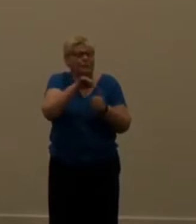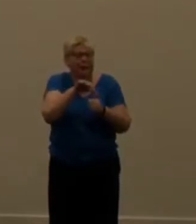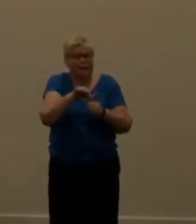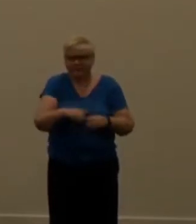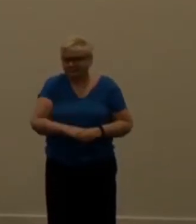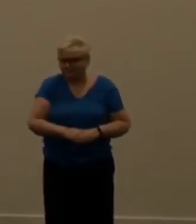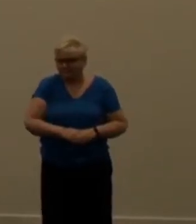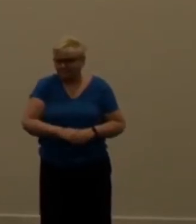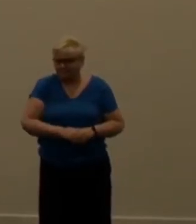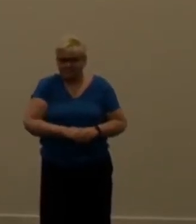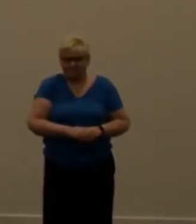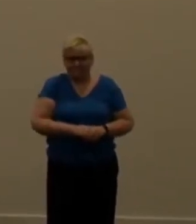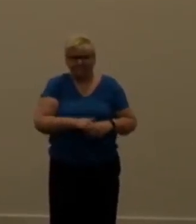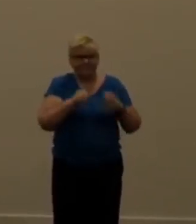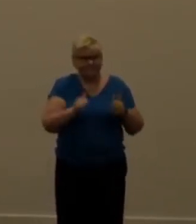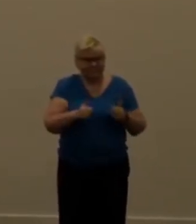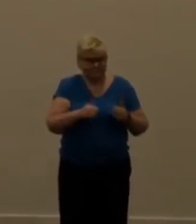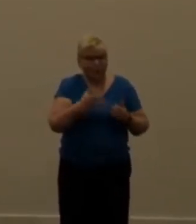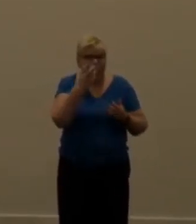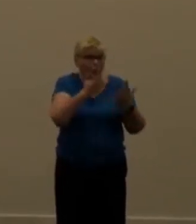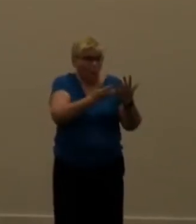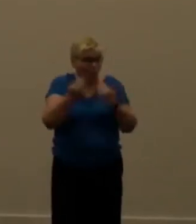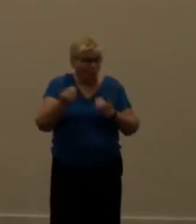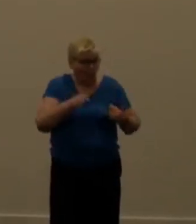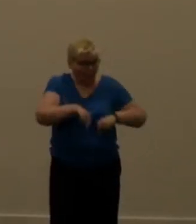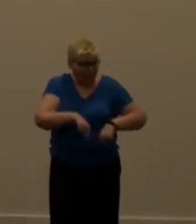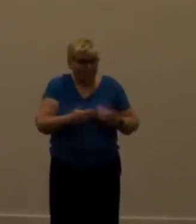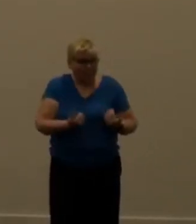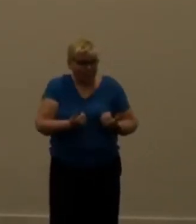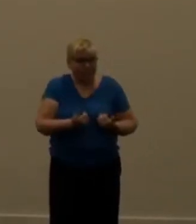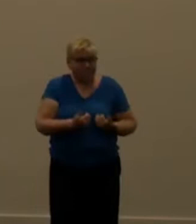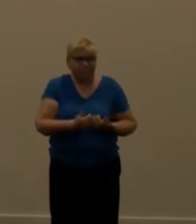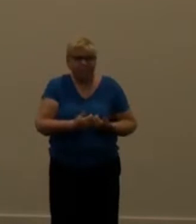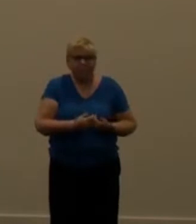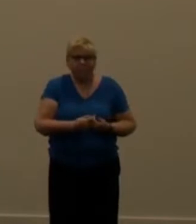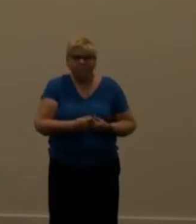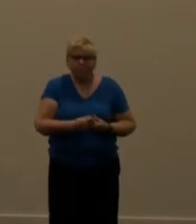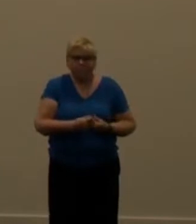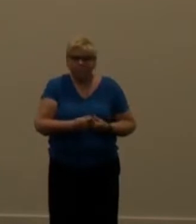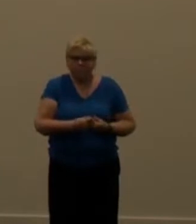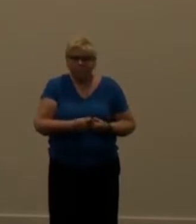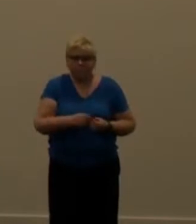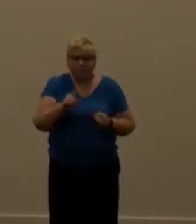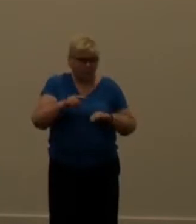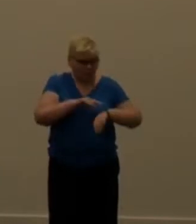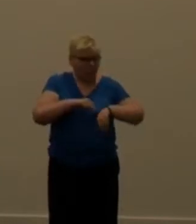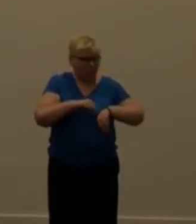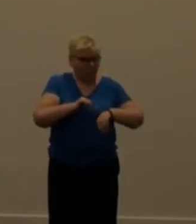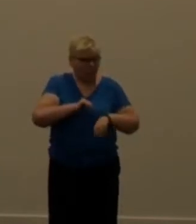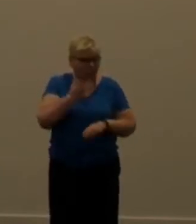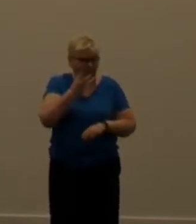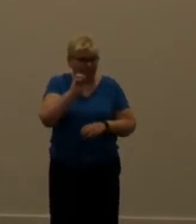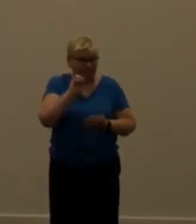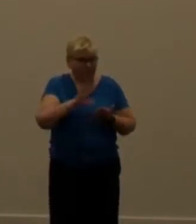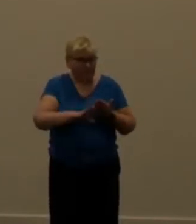course. So yeah, warm welcome to everyone. And so in those 50 minutes that we're going to